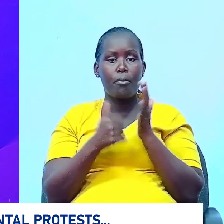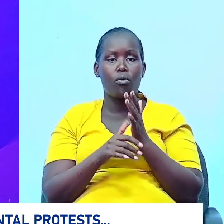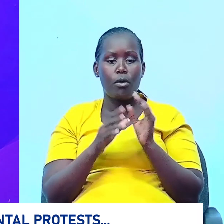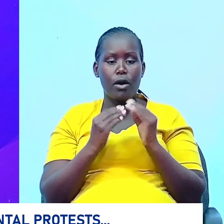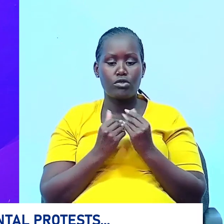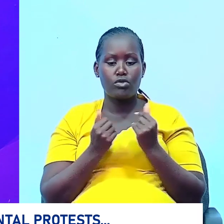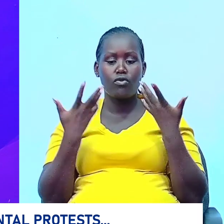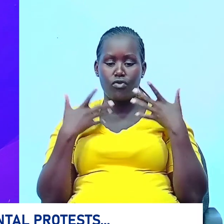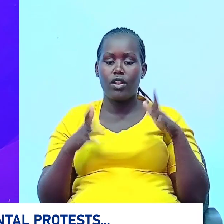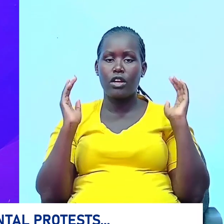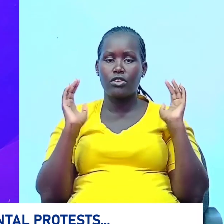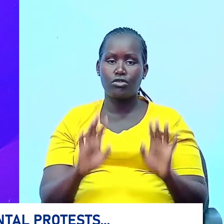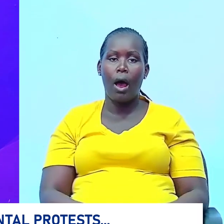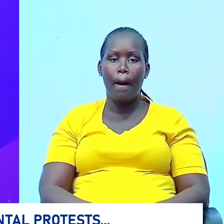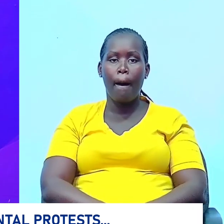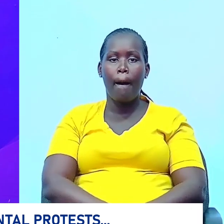addressed.